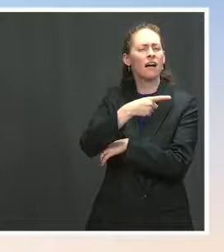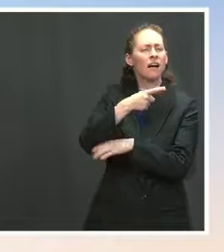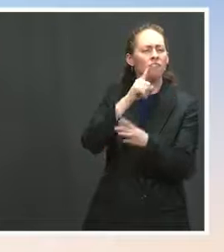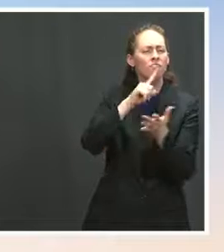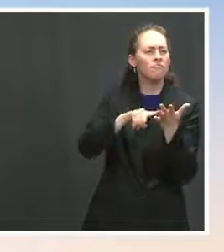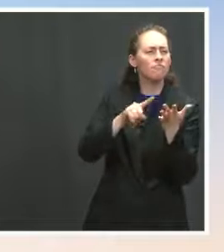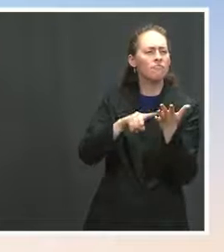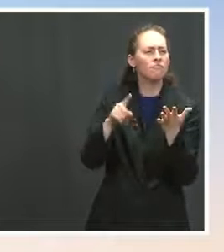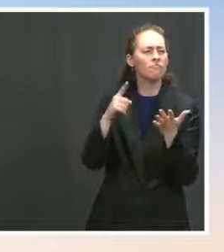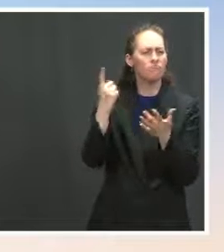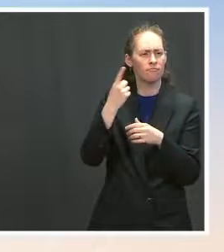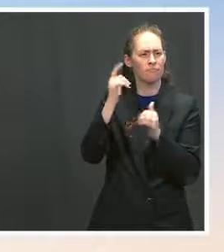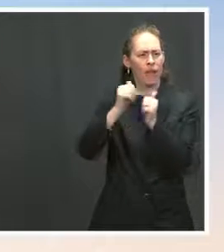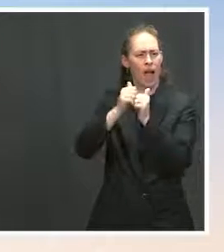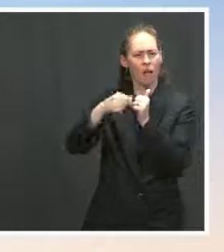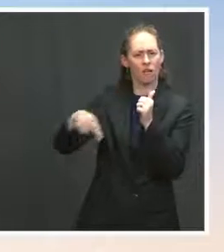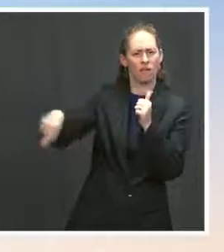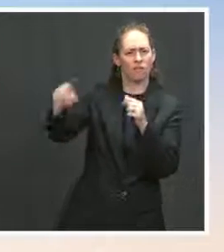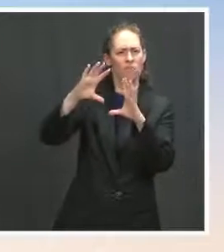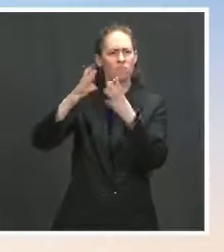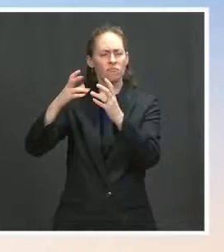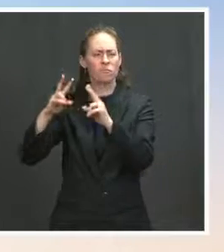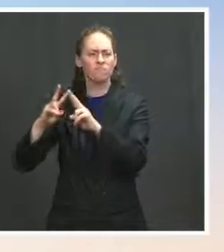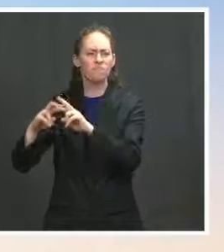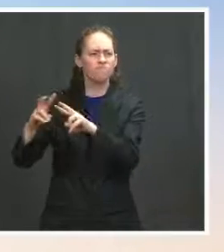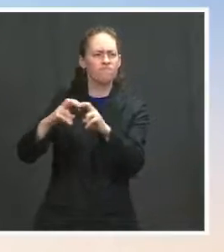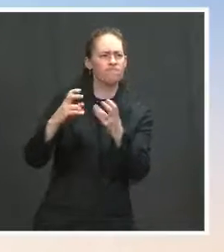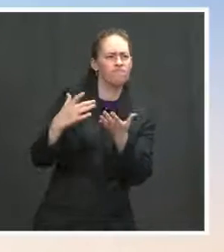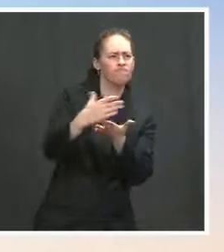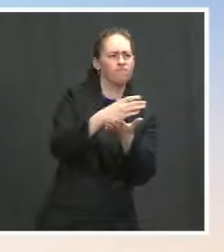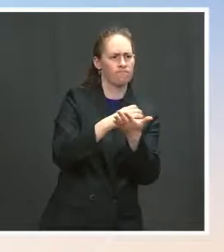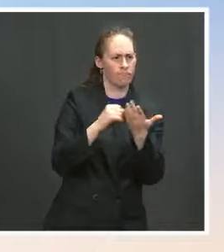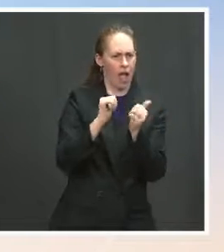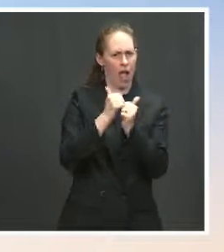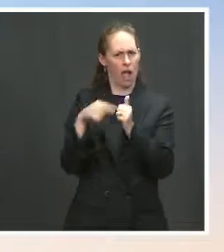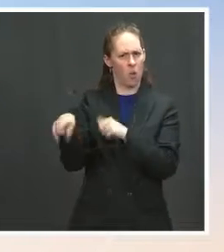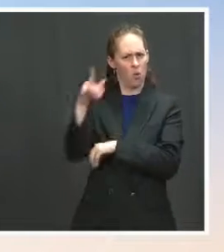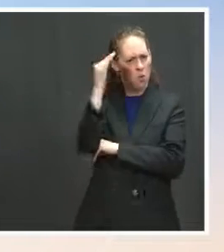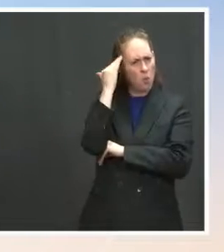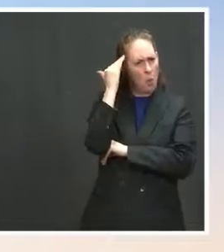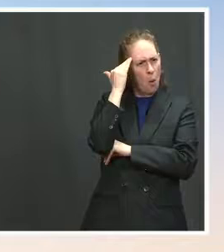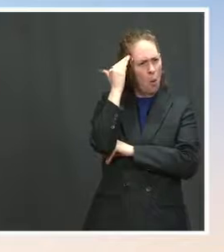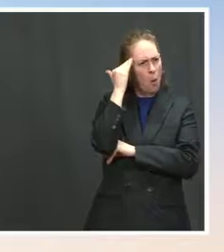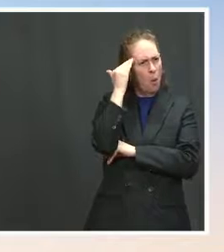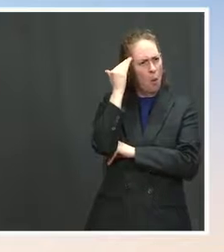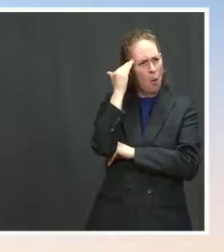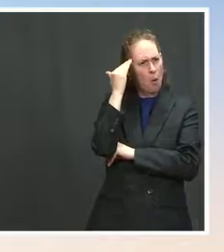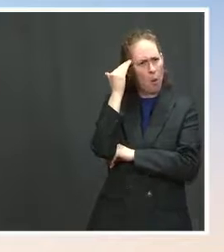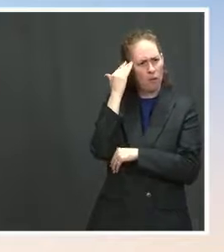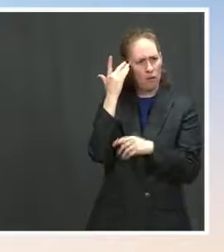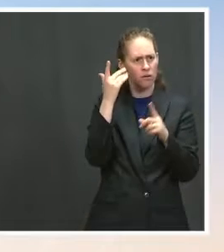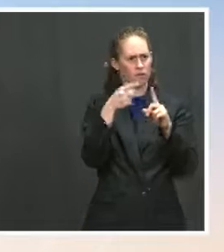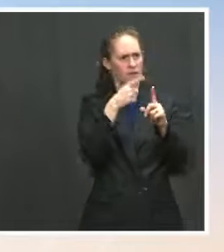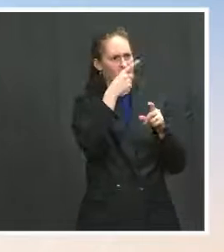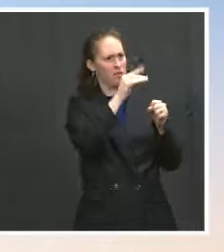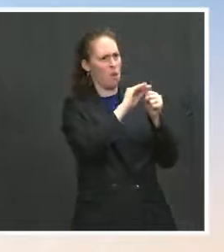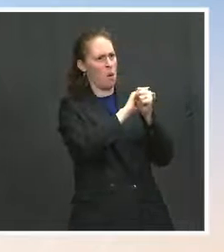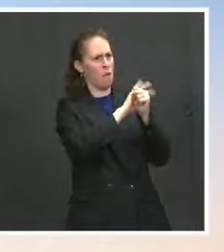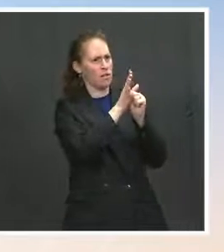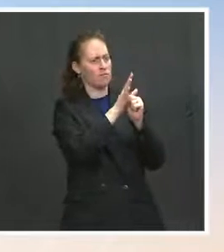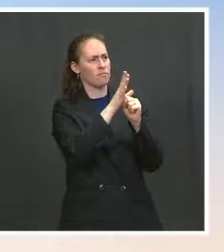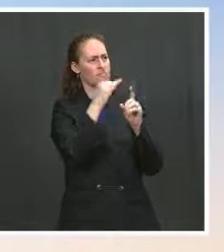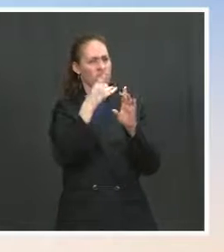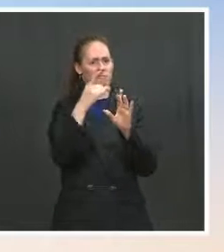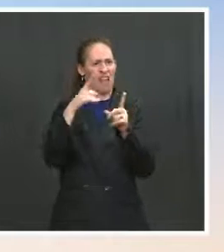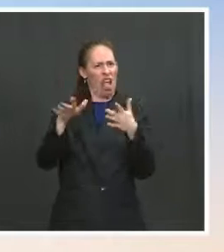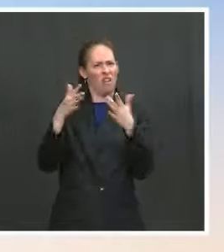the workers in Wuhan lab, that they knew about them getting sick back in 2019, and then in February, the intelligence officials were saying that they still